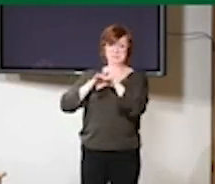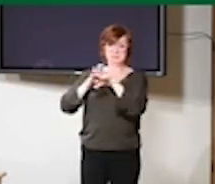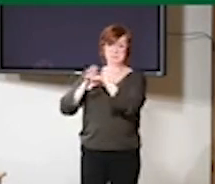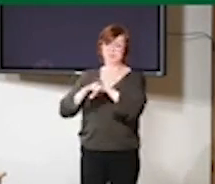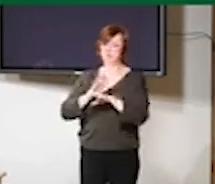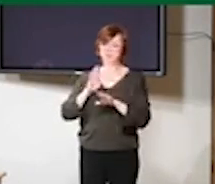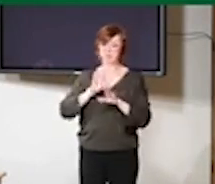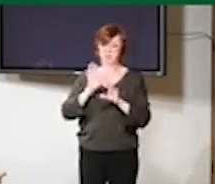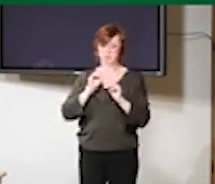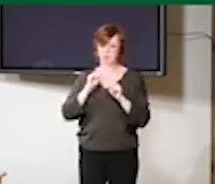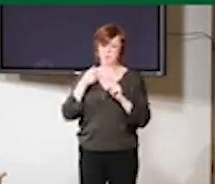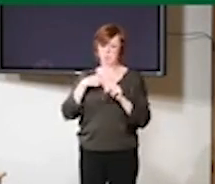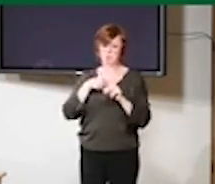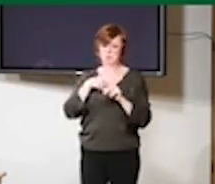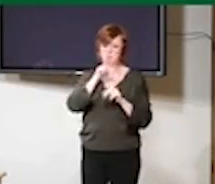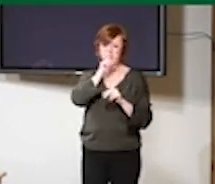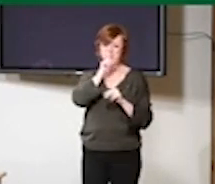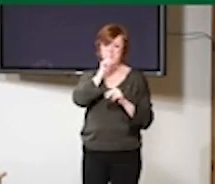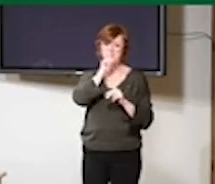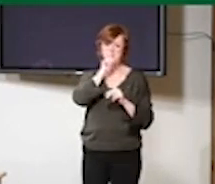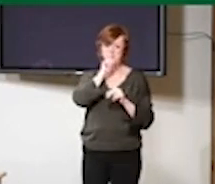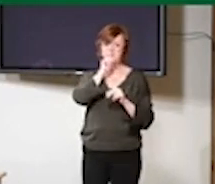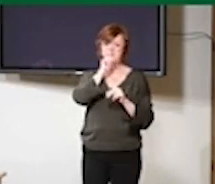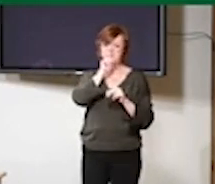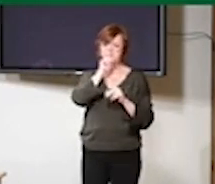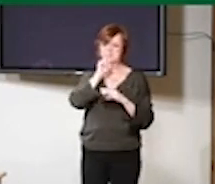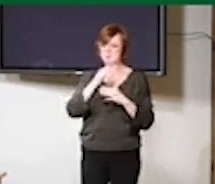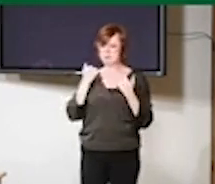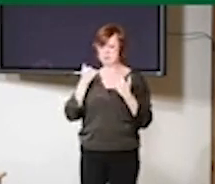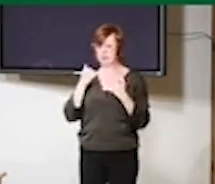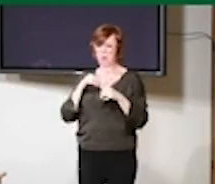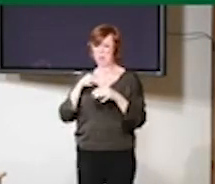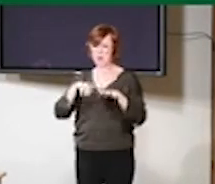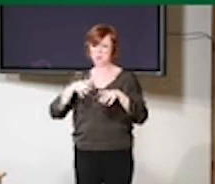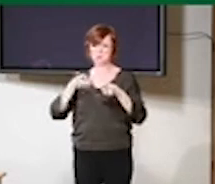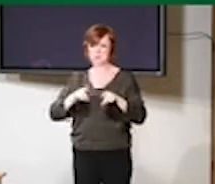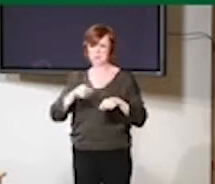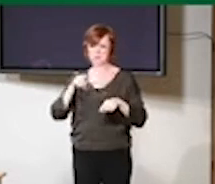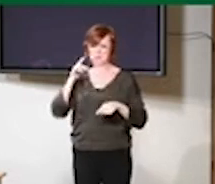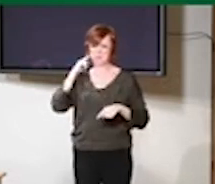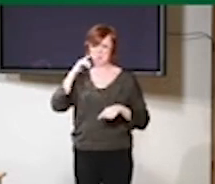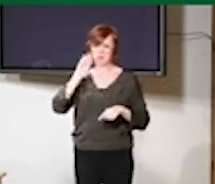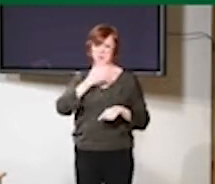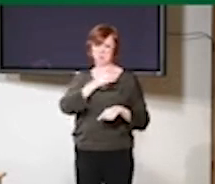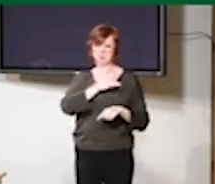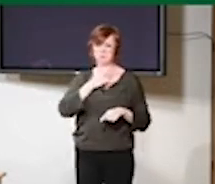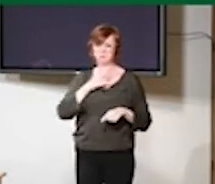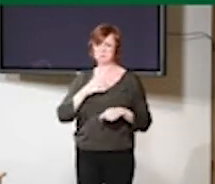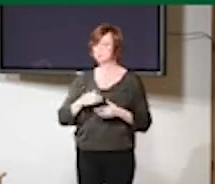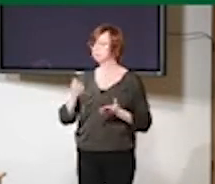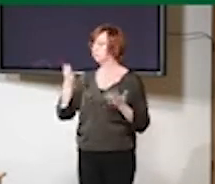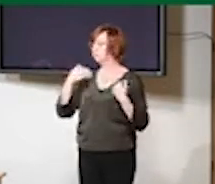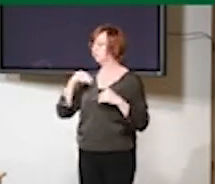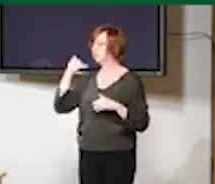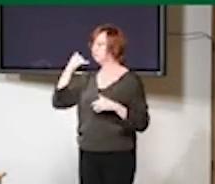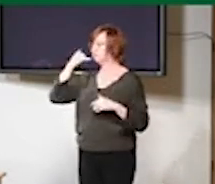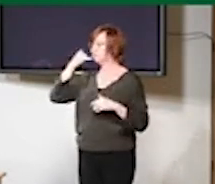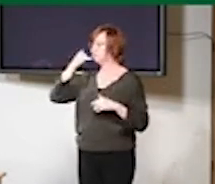facility. But at this point, that situation does not exist in Saskatchewan. We'll take our next question from the